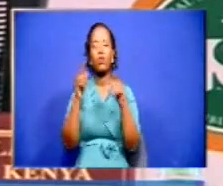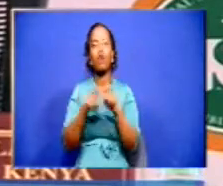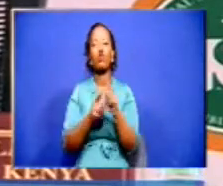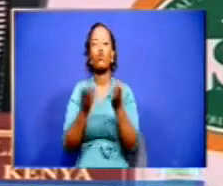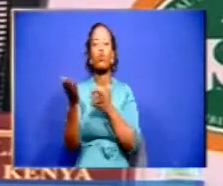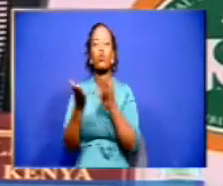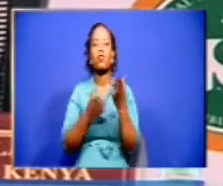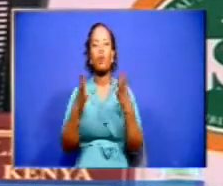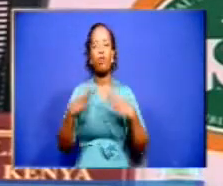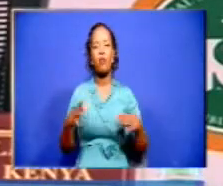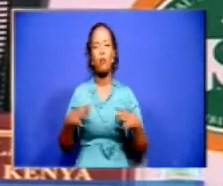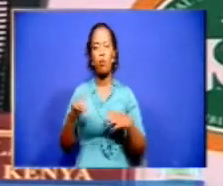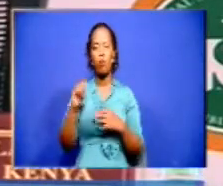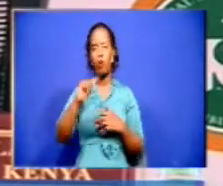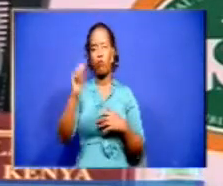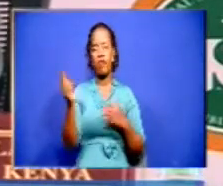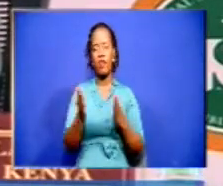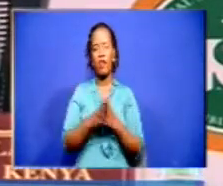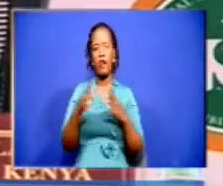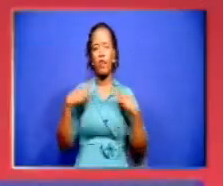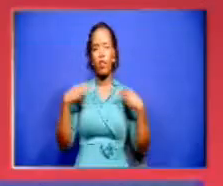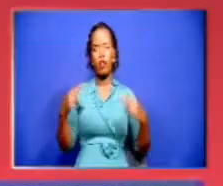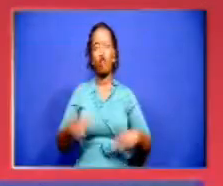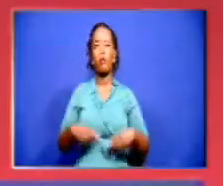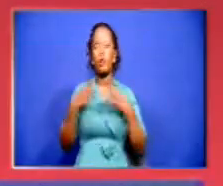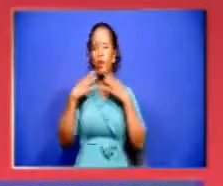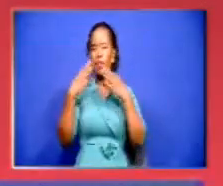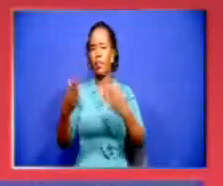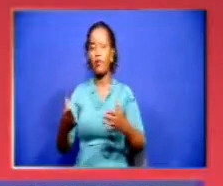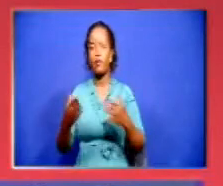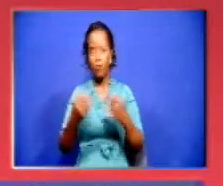and serve humankind. Thank you.